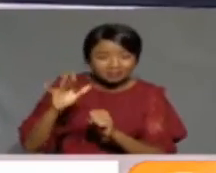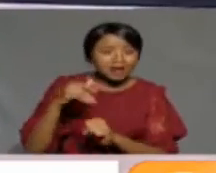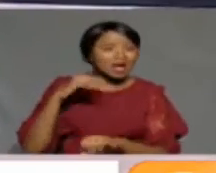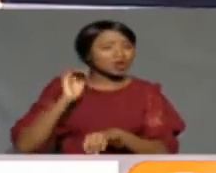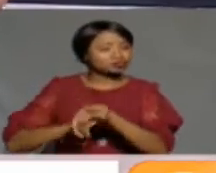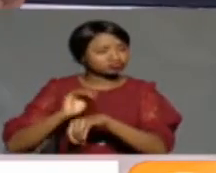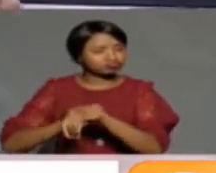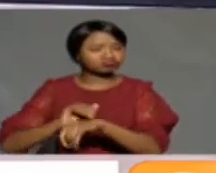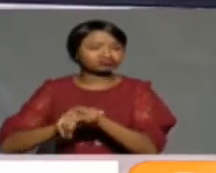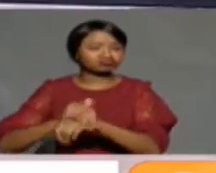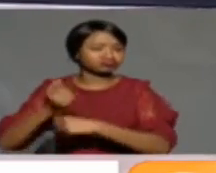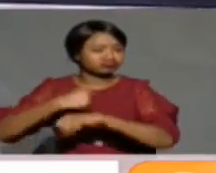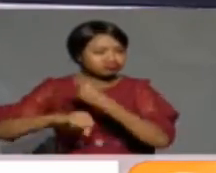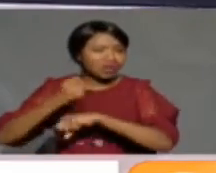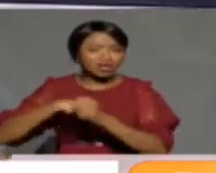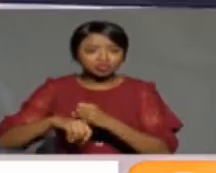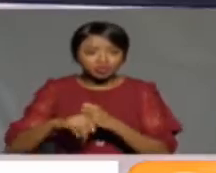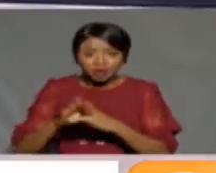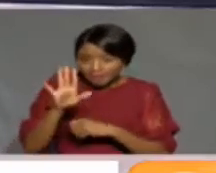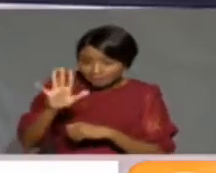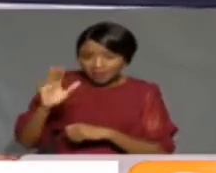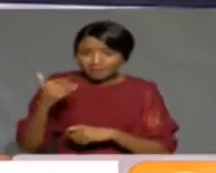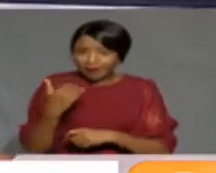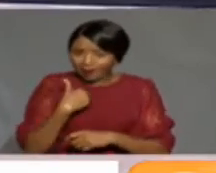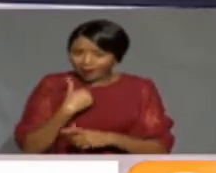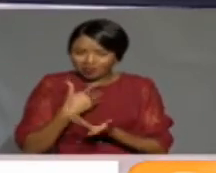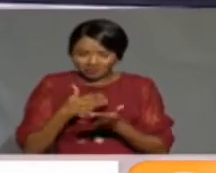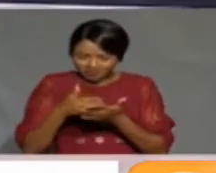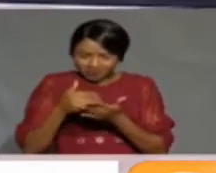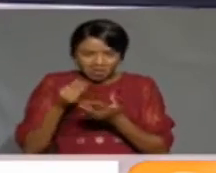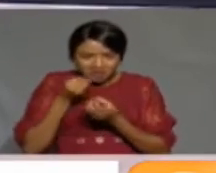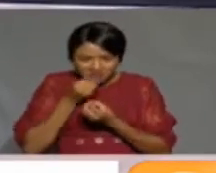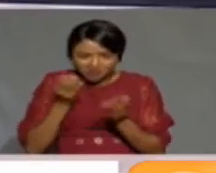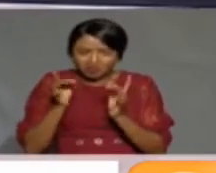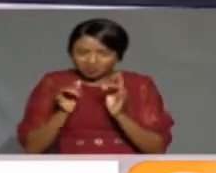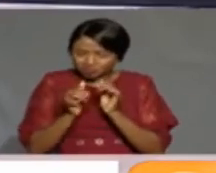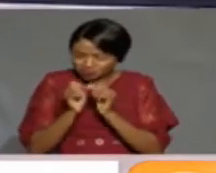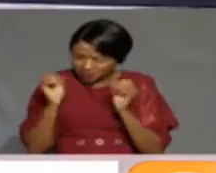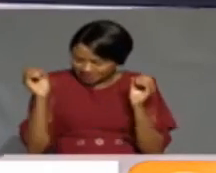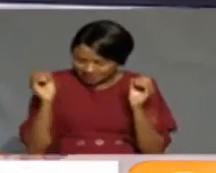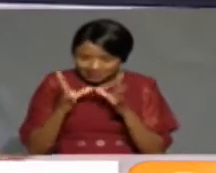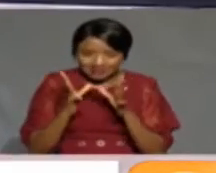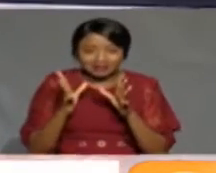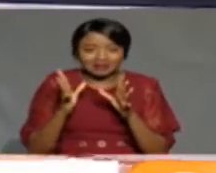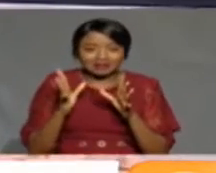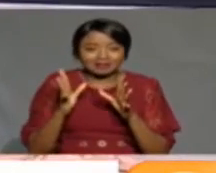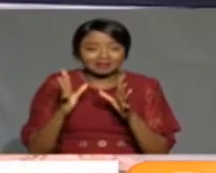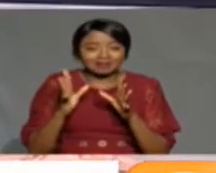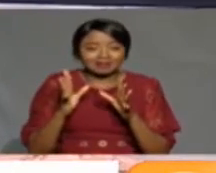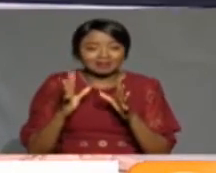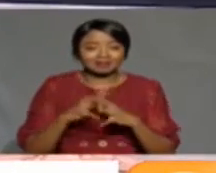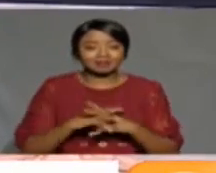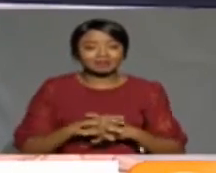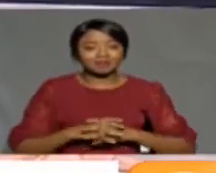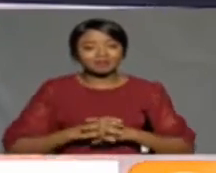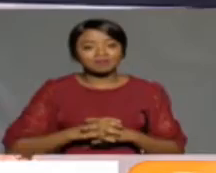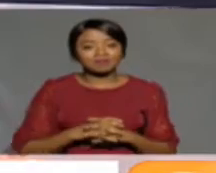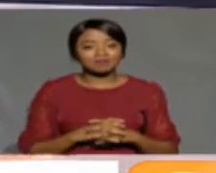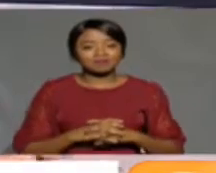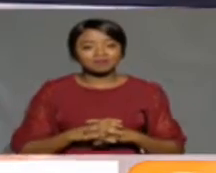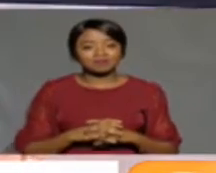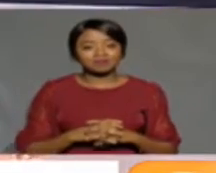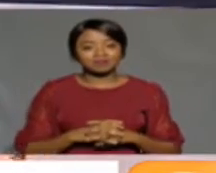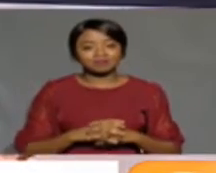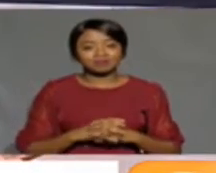this issue. Yeah, but you why see, you think he has a script uh-huh. that is very clear, and I'm going to say it for the good of this nation.